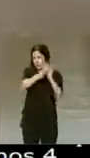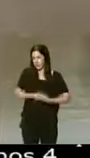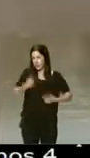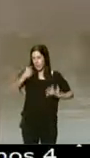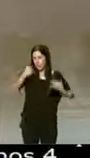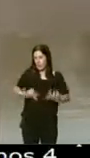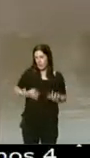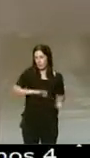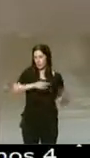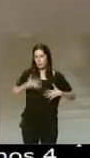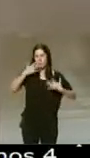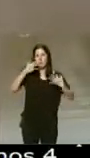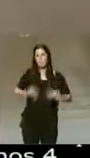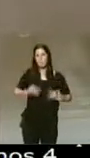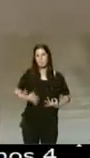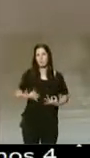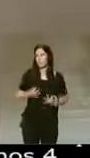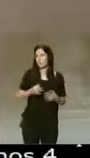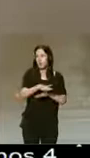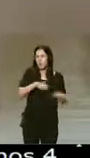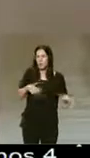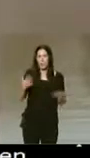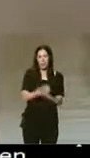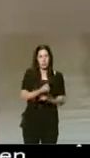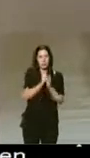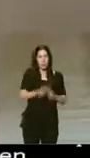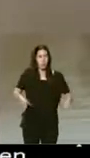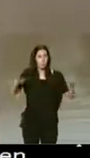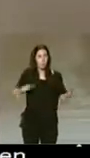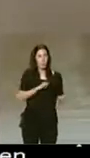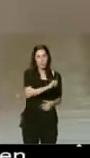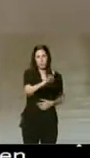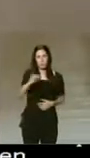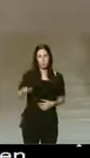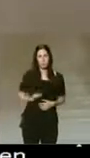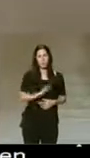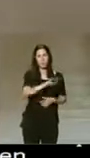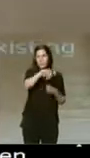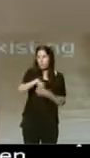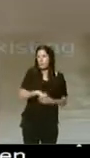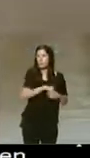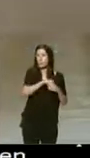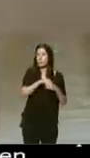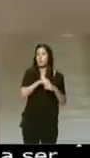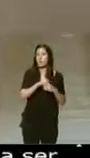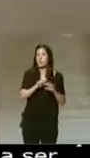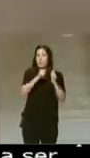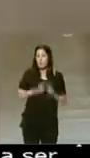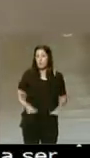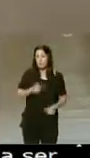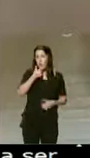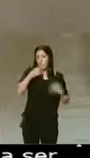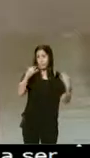4 years, this is going to be a reality existing in every single platform, And in a